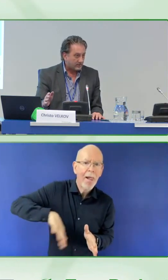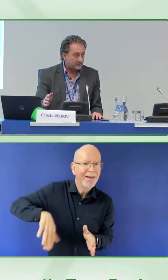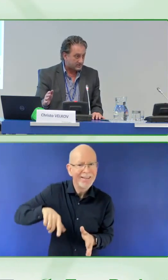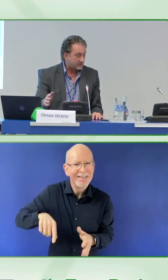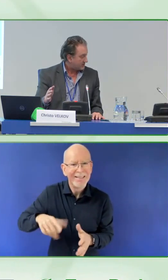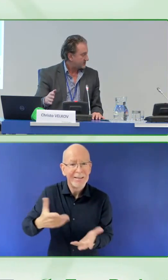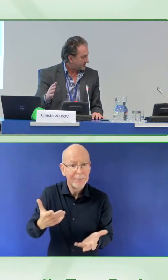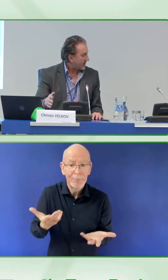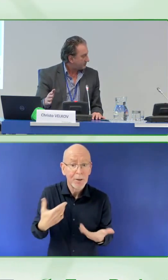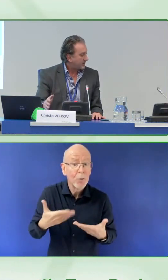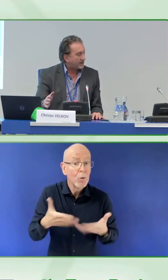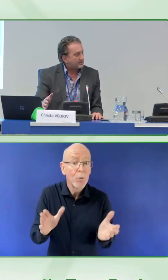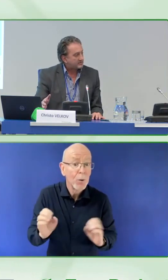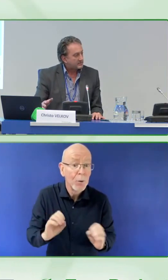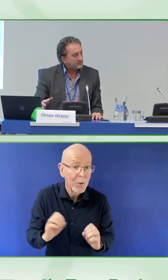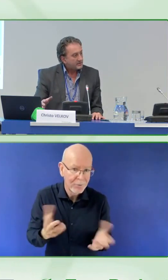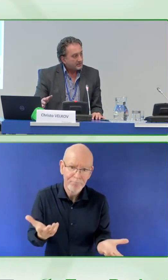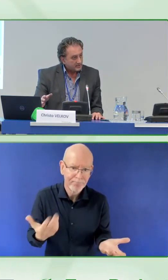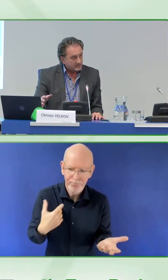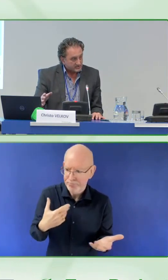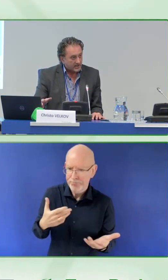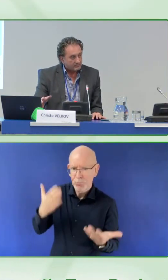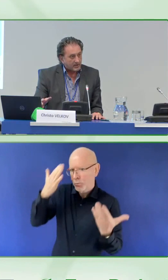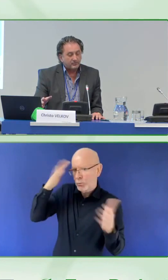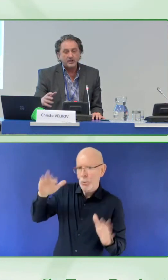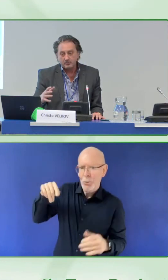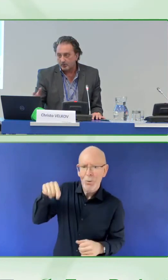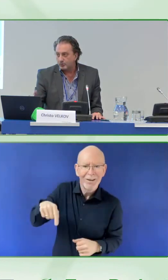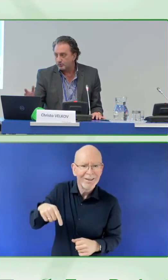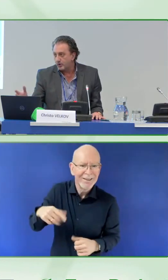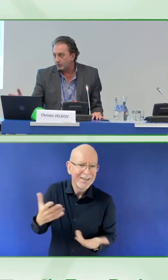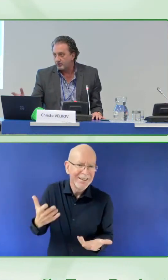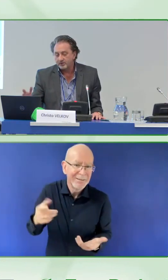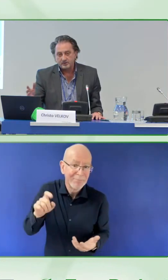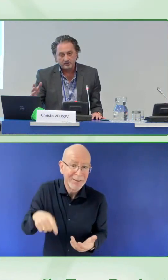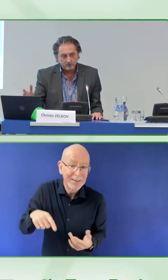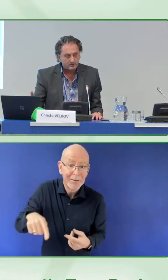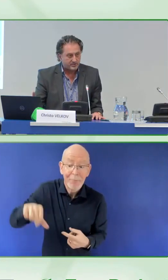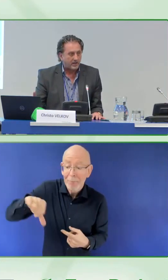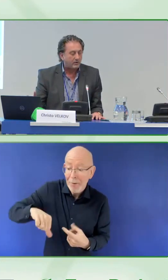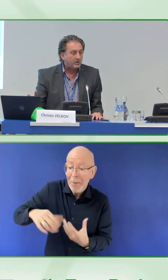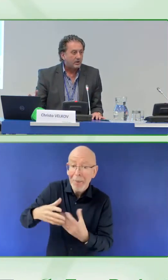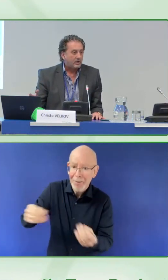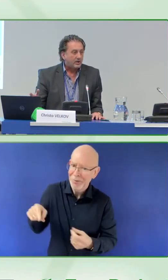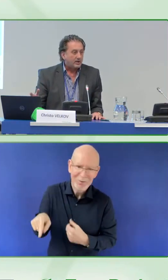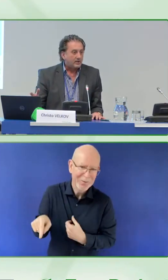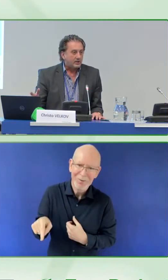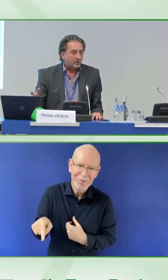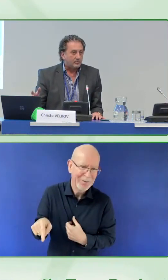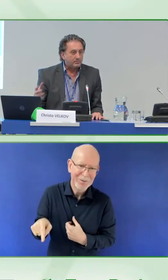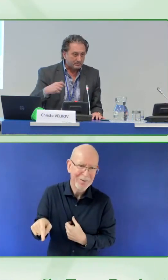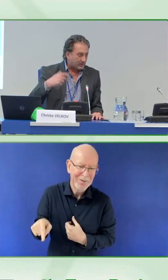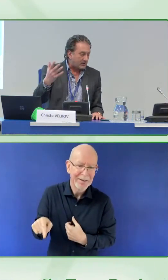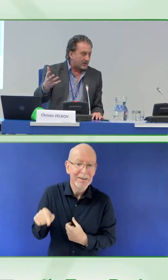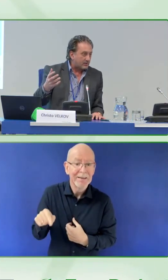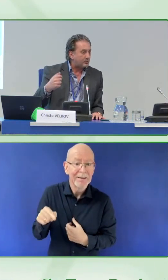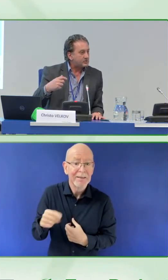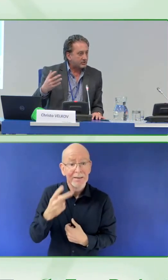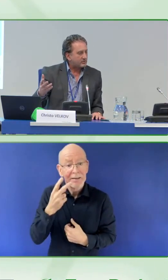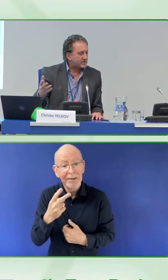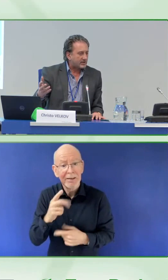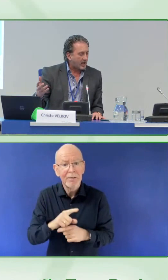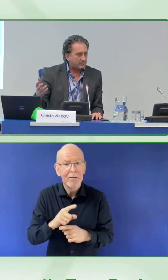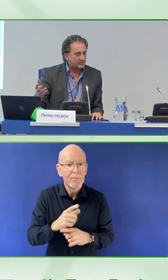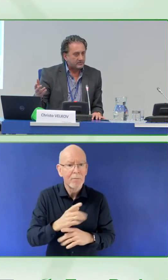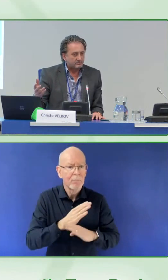war. It is that bad. It is that bad. Think about what we all read in the news now. You know, people coming up